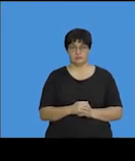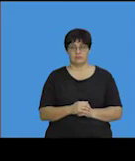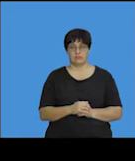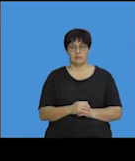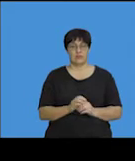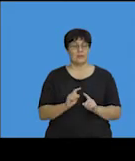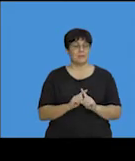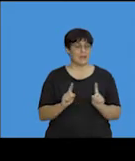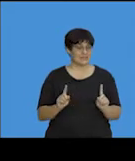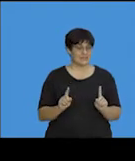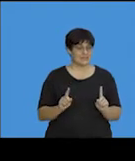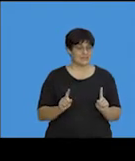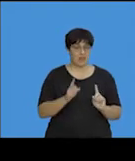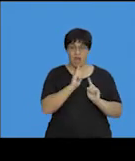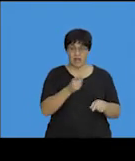But